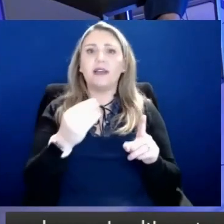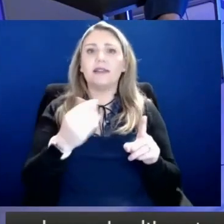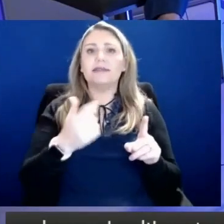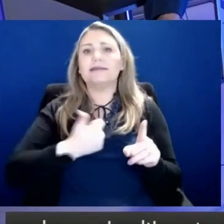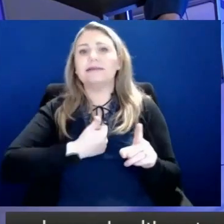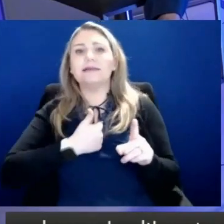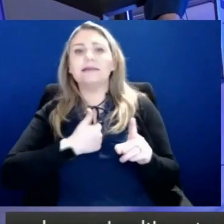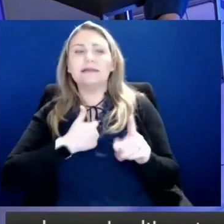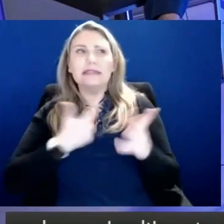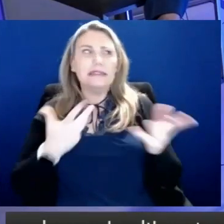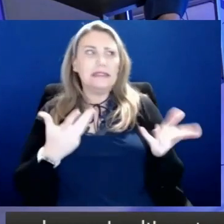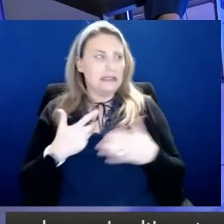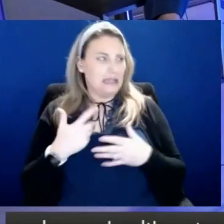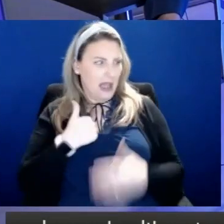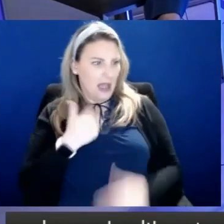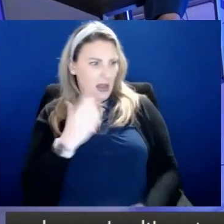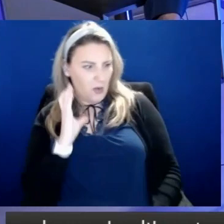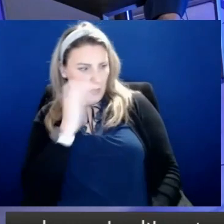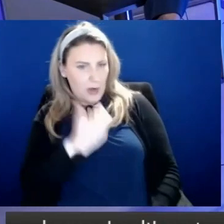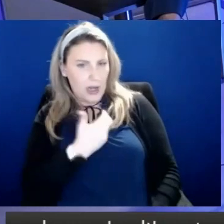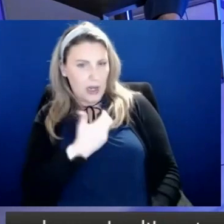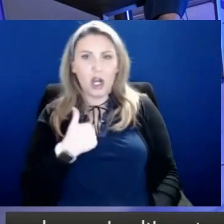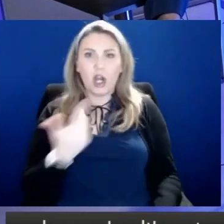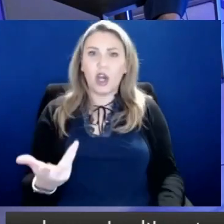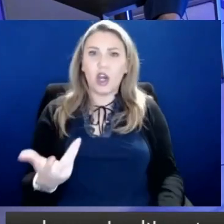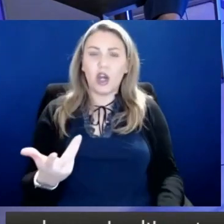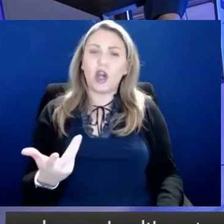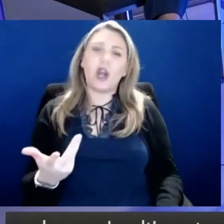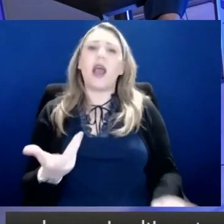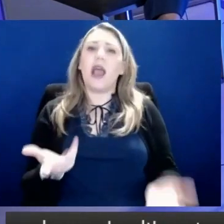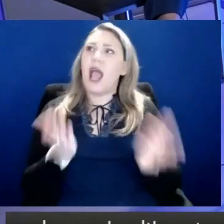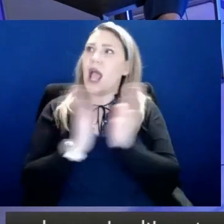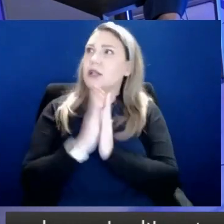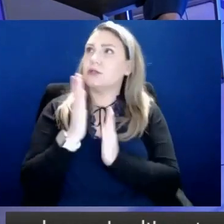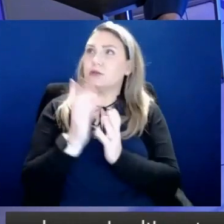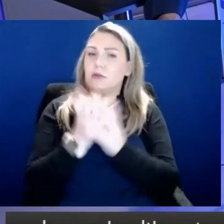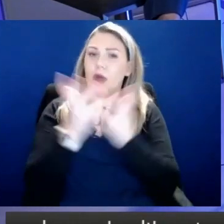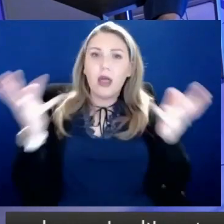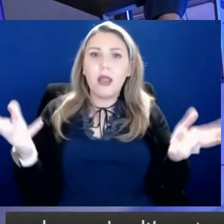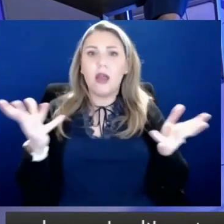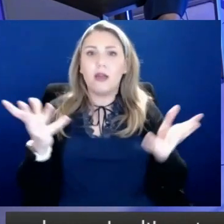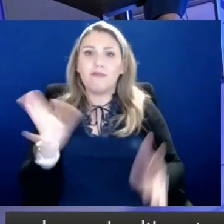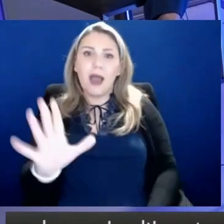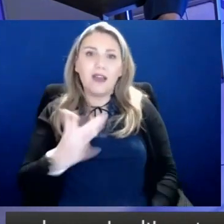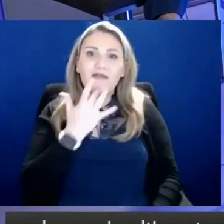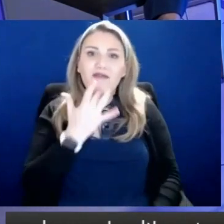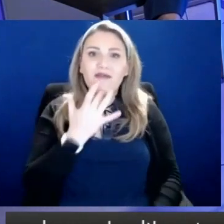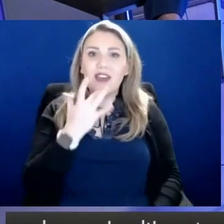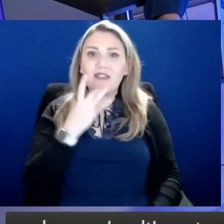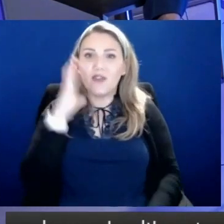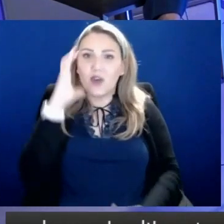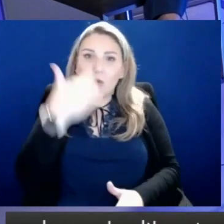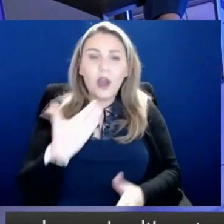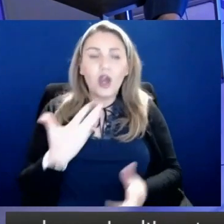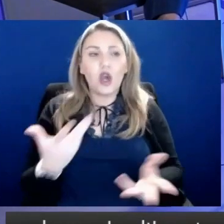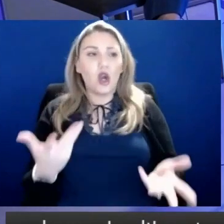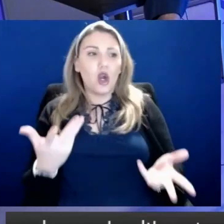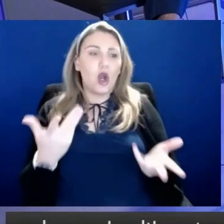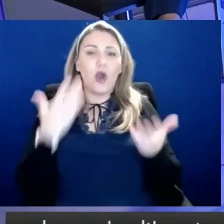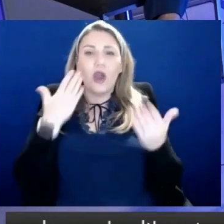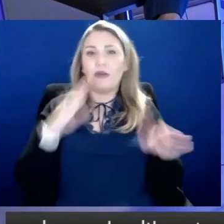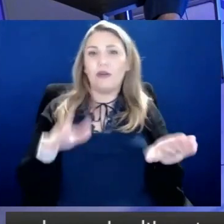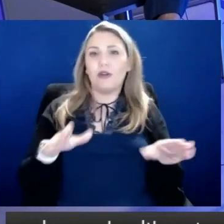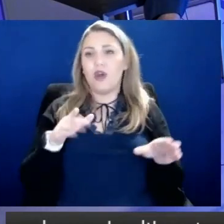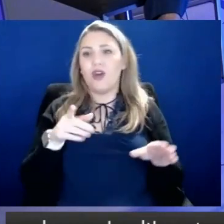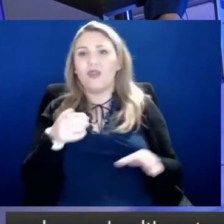I being weird? Yes, I did ask you that a bunch of times. And I'm always like, you're like my favorite weirdo. You've Yeah, always been. And weirder so I'm than like, well, I normal? don't know, you kind of are like that Yes.